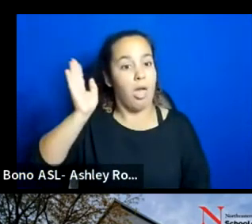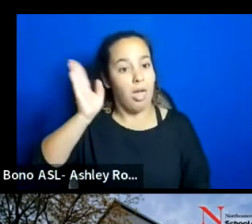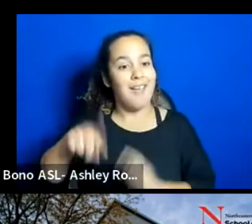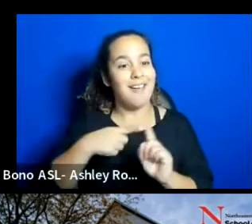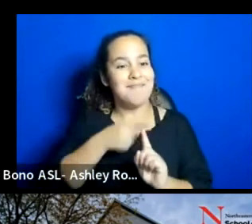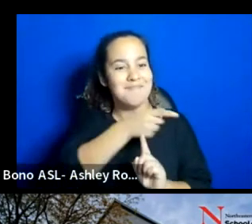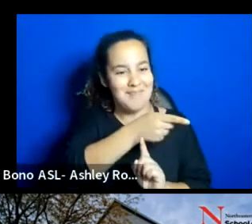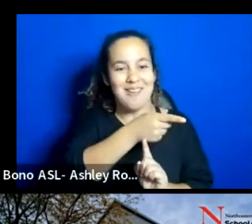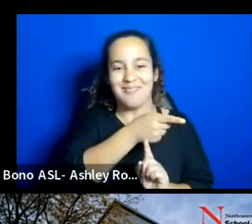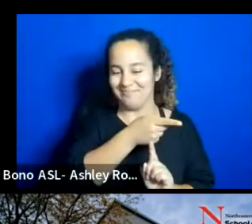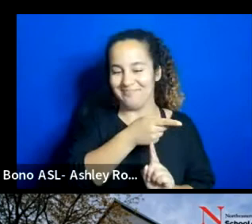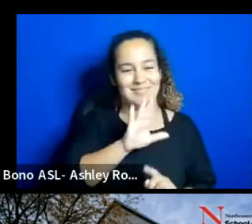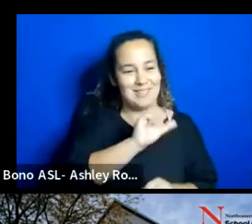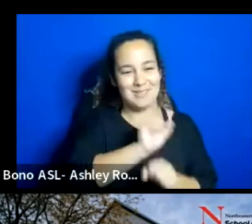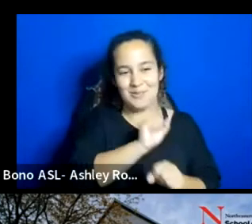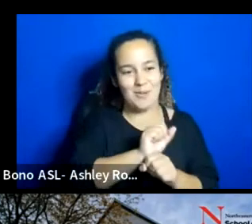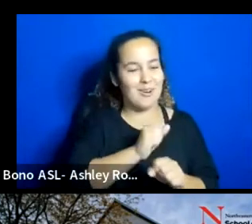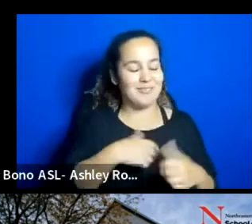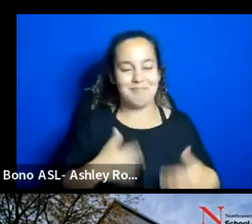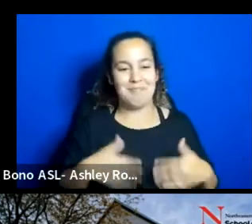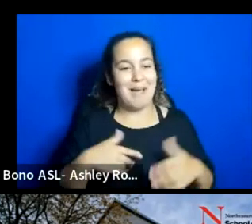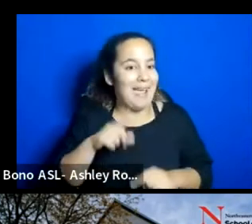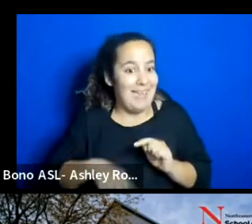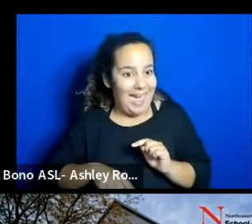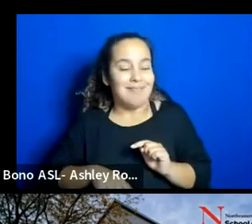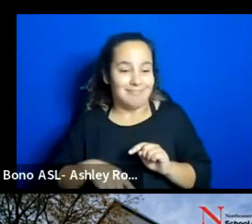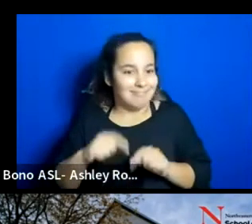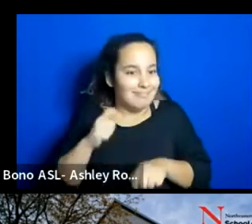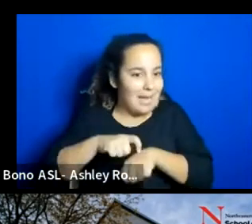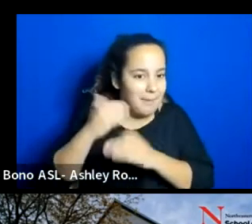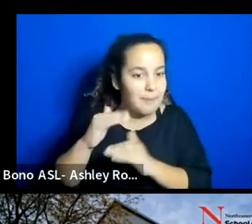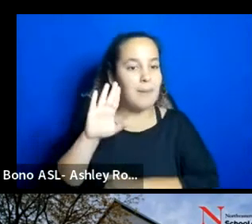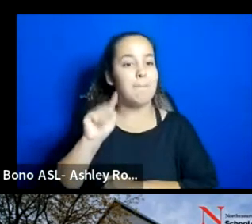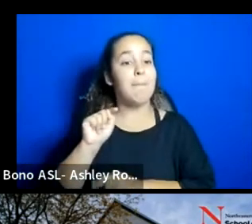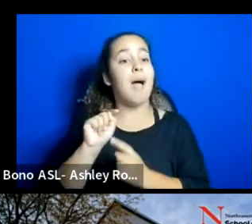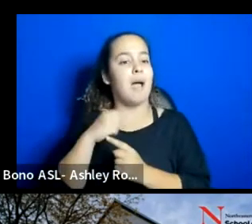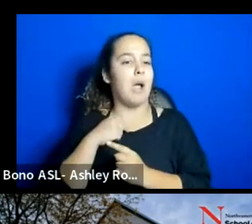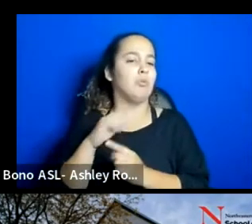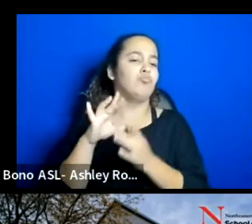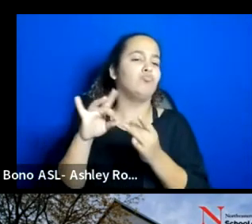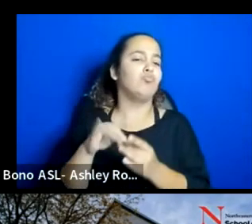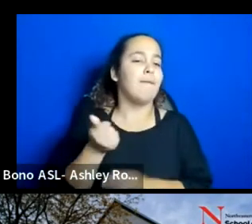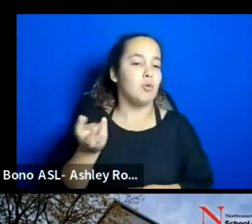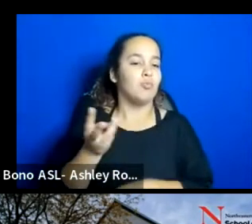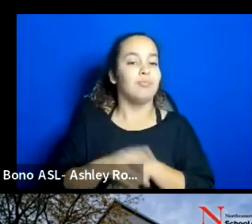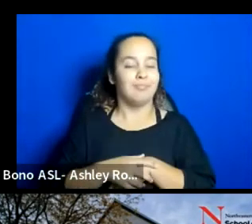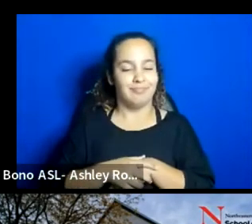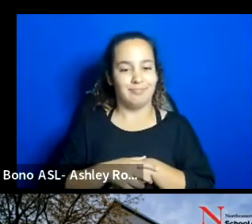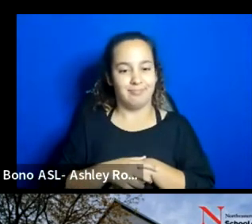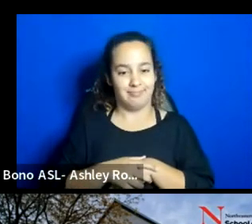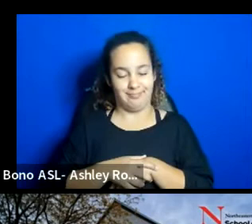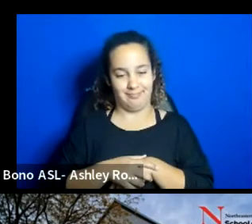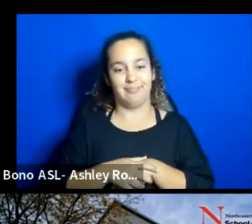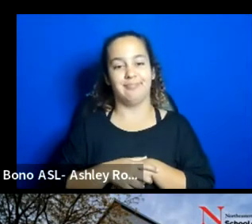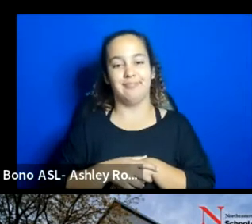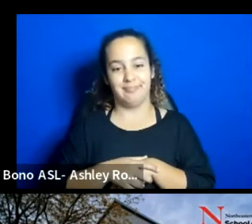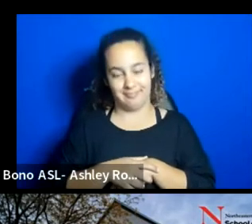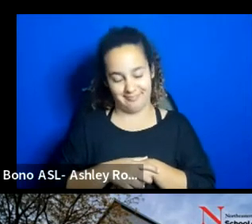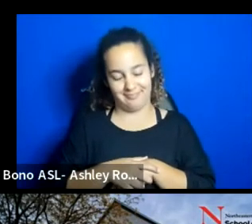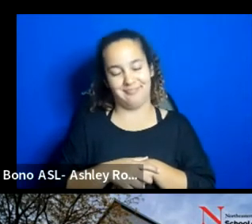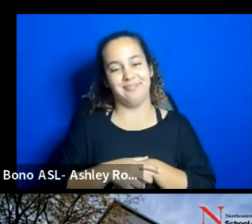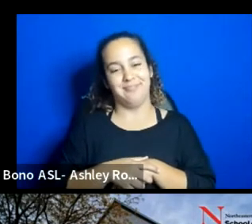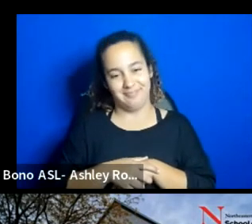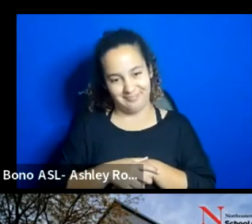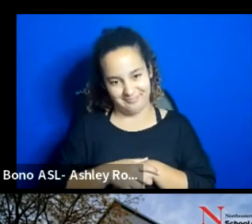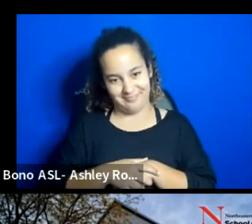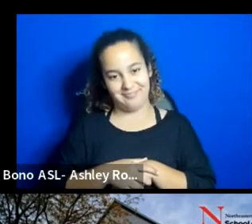talking about everything he's done, so I can't, but I'll mention a few. He drove our successful first-time